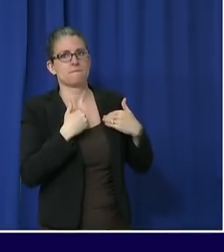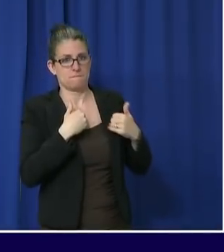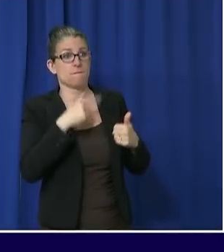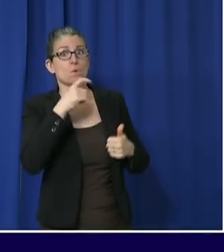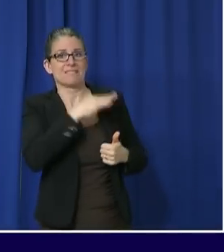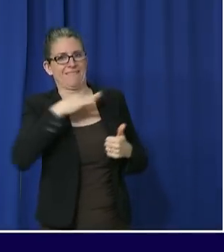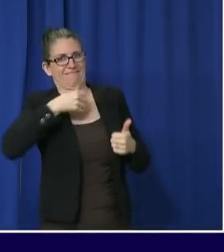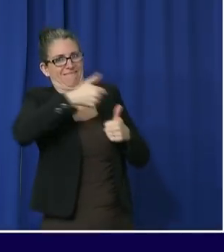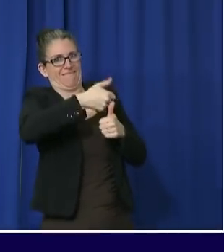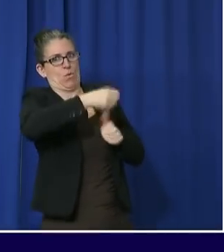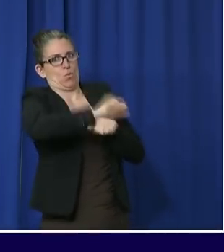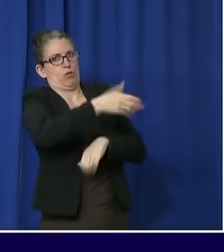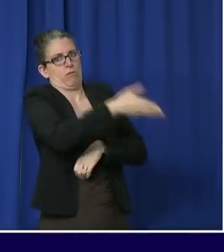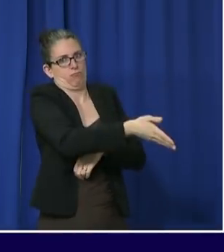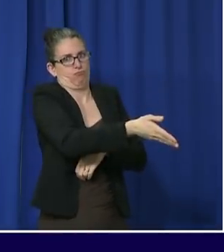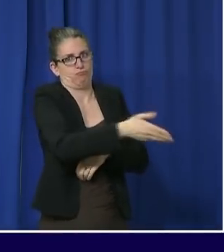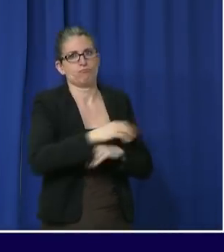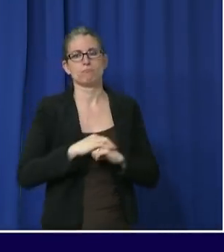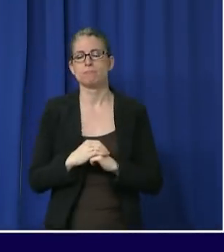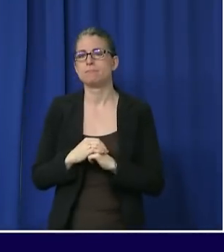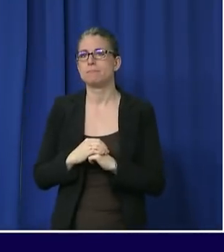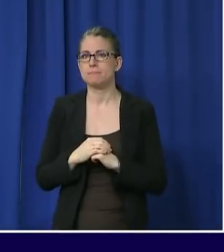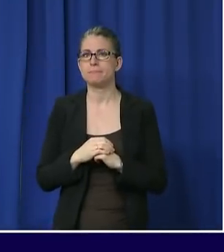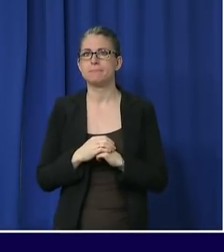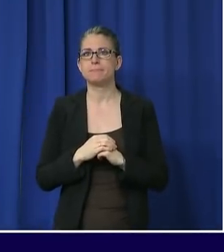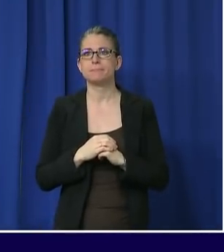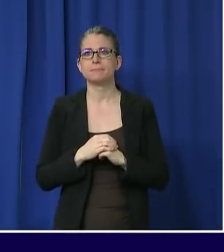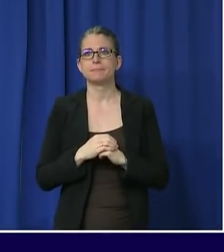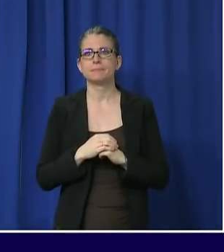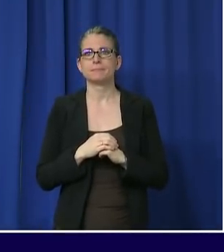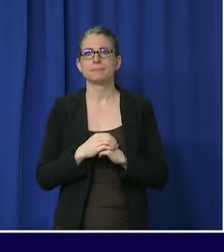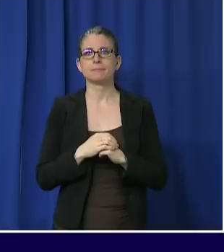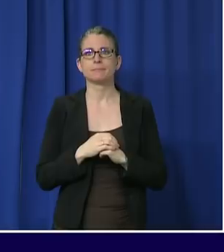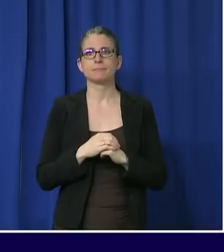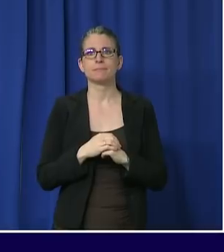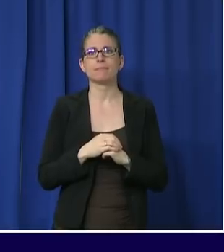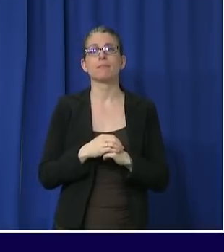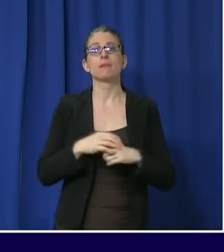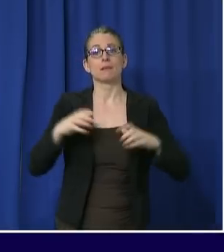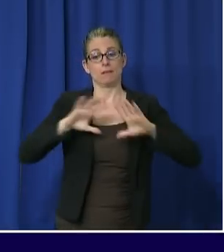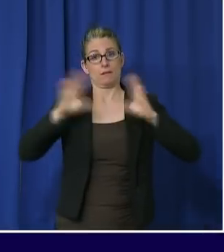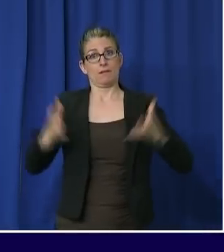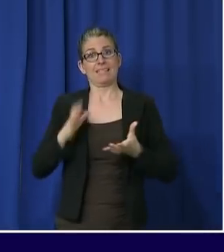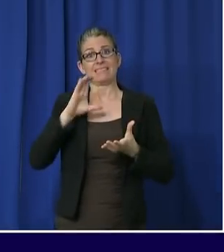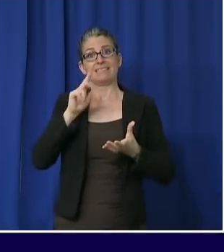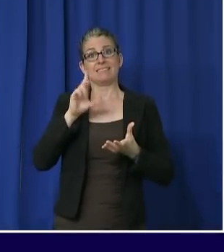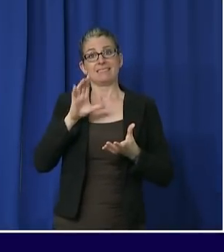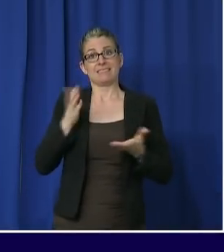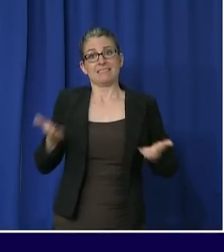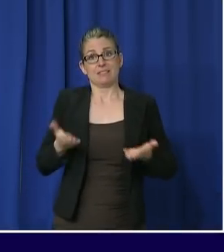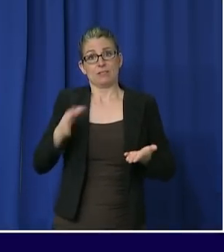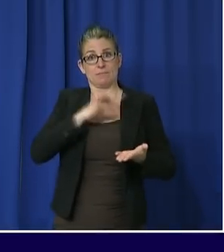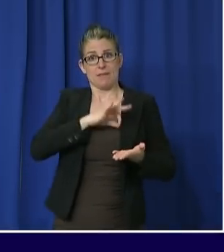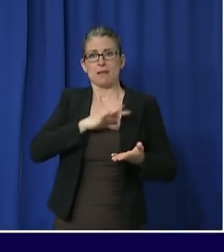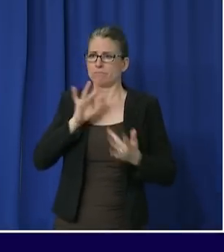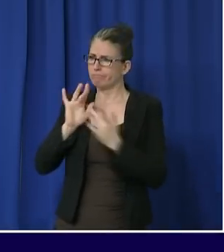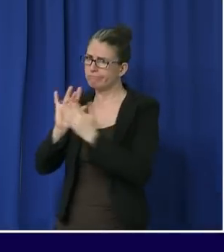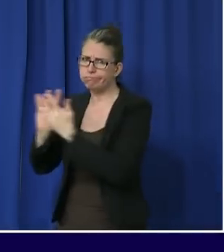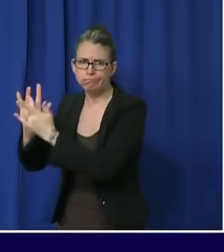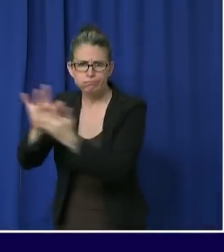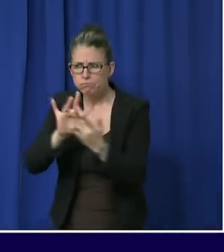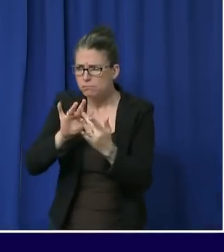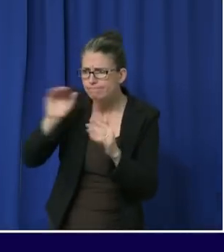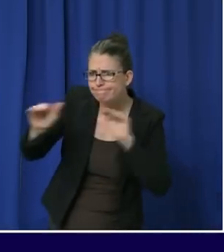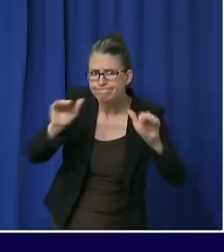plant. Maine CDC staff continue to be engaged in each and every one of these outbreaks, working